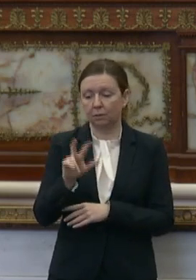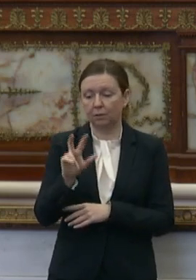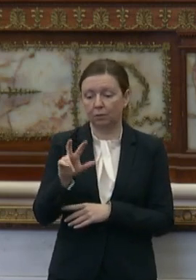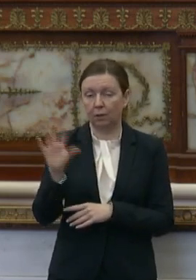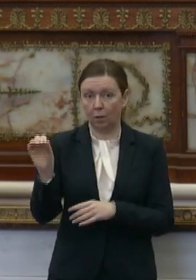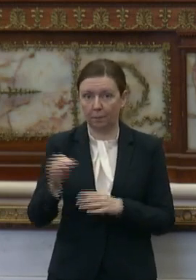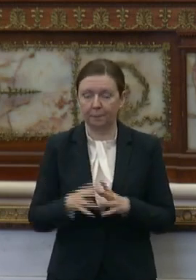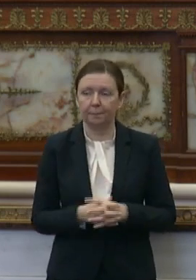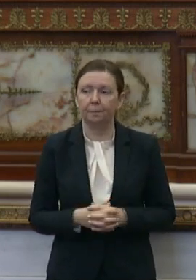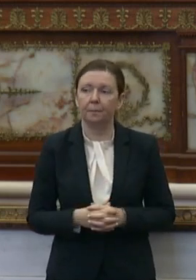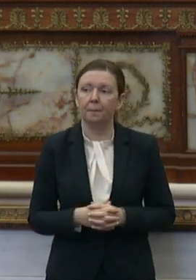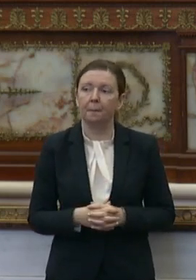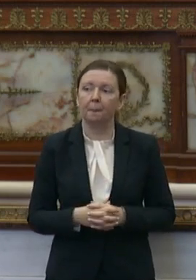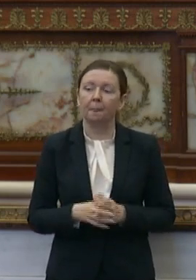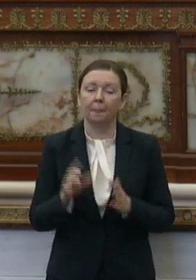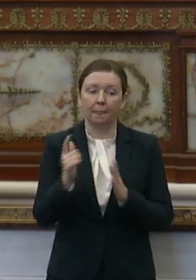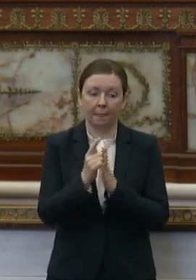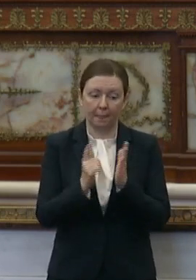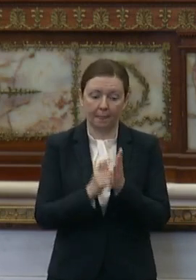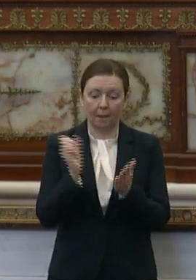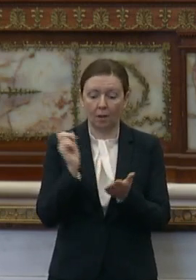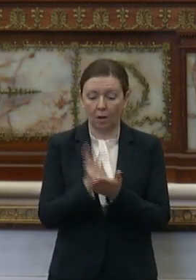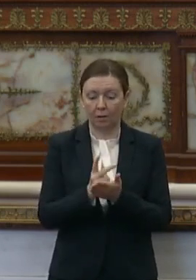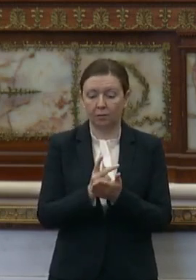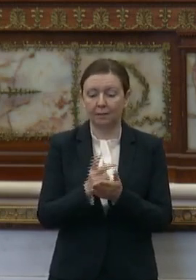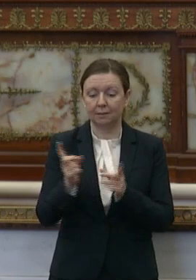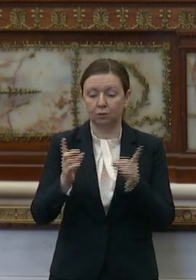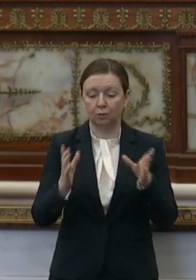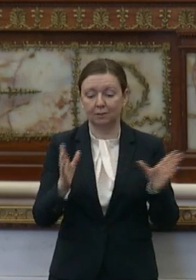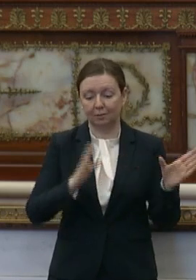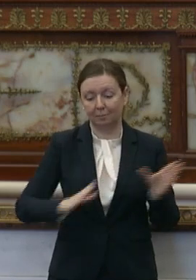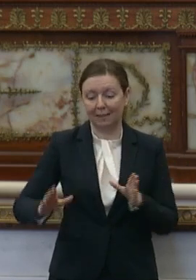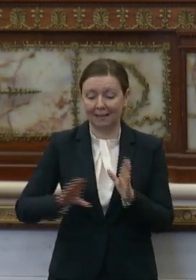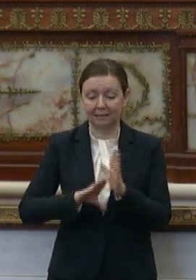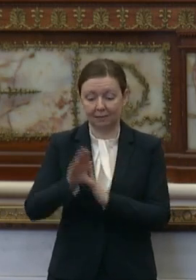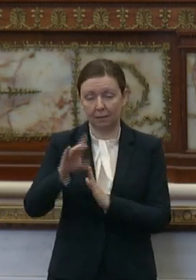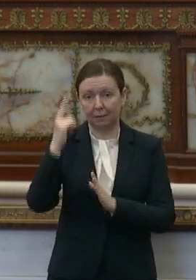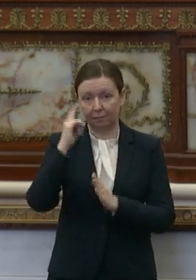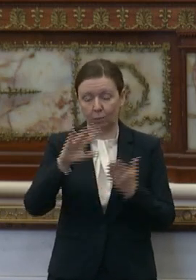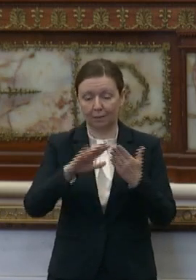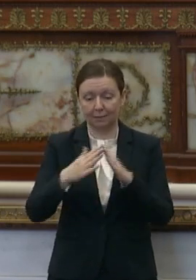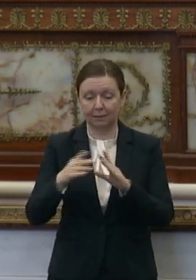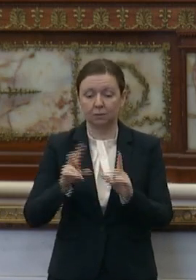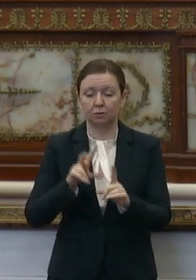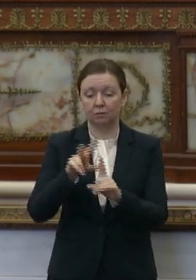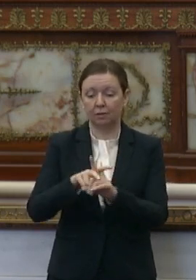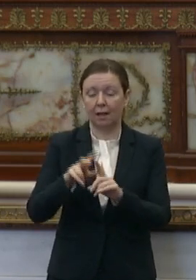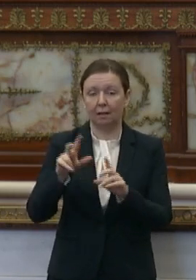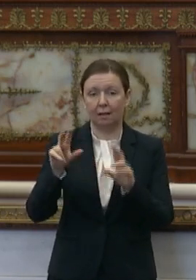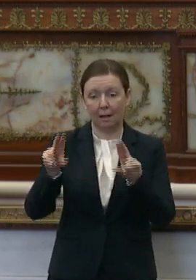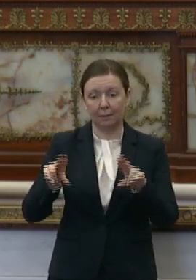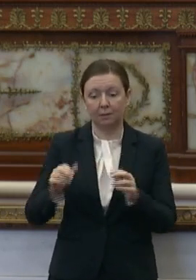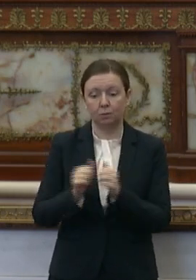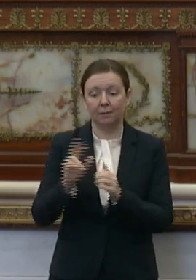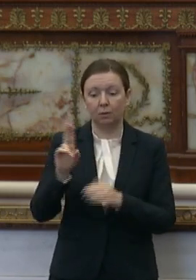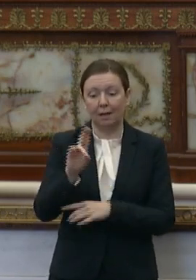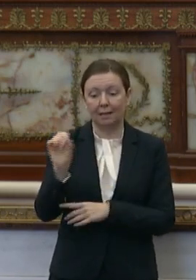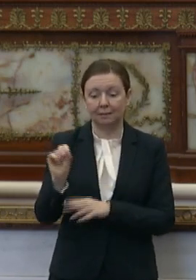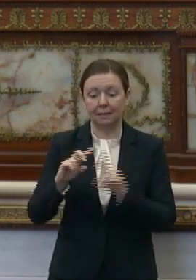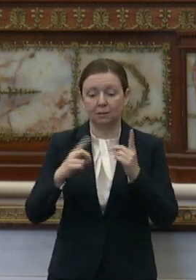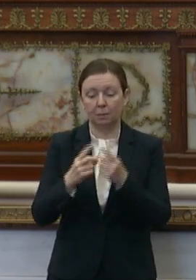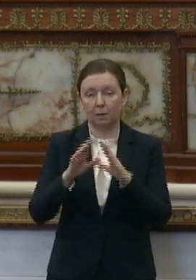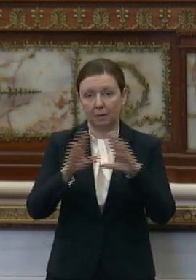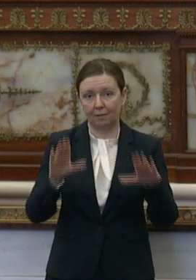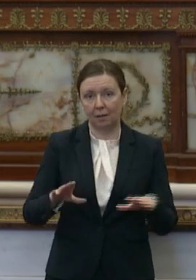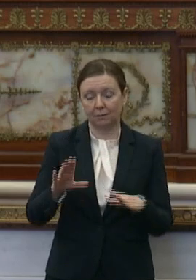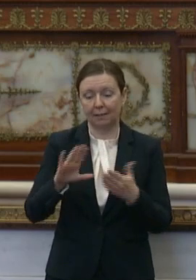200330. An ordinance authorizing the Director of Planning and Development on behalf of the city to file applications with the United States Department of Housing and